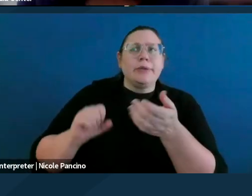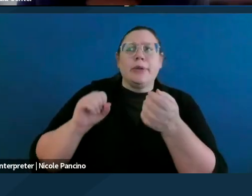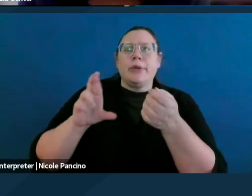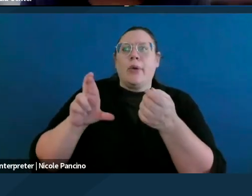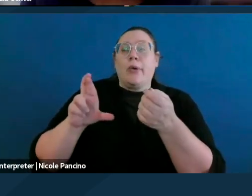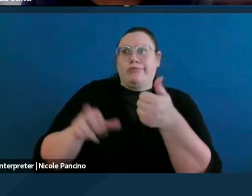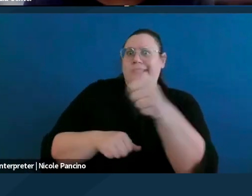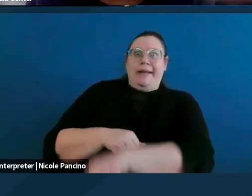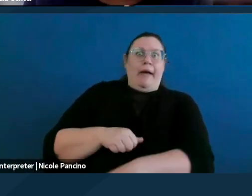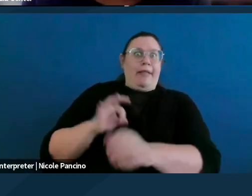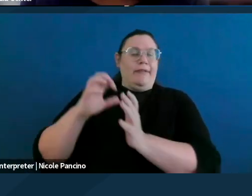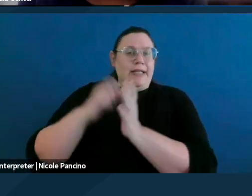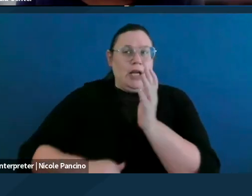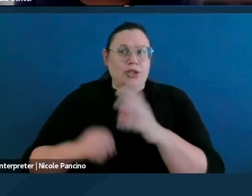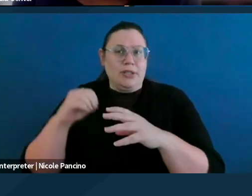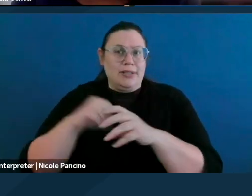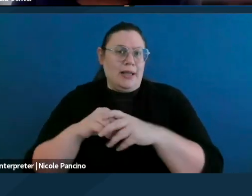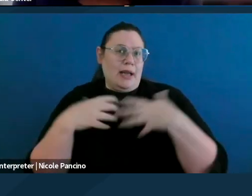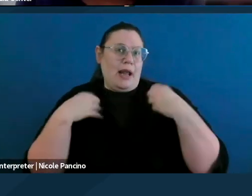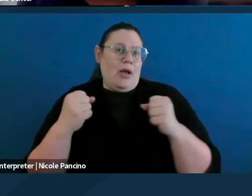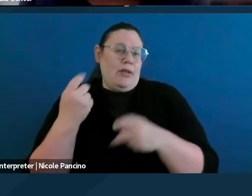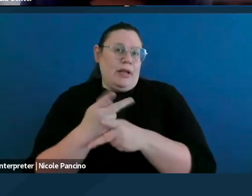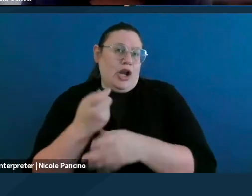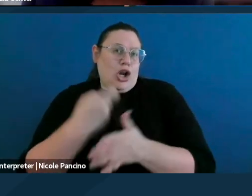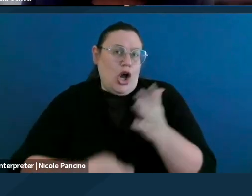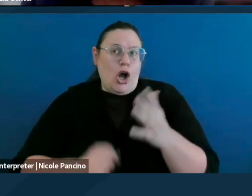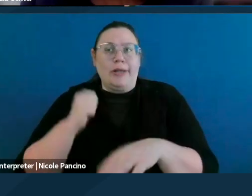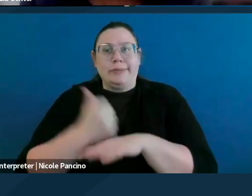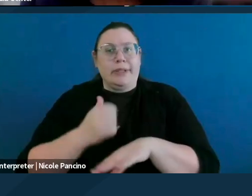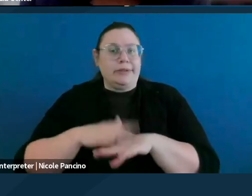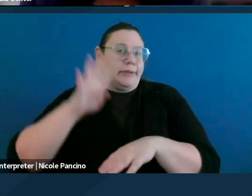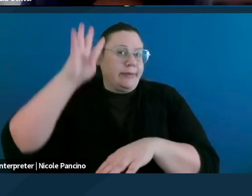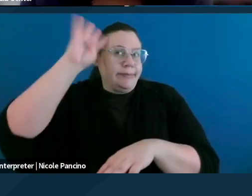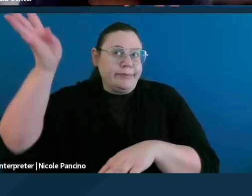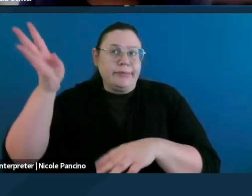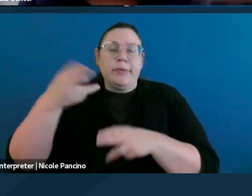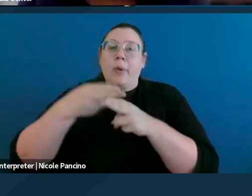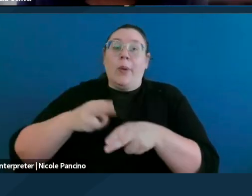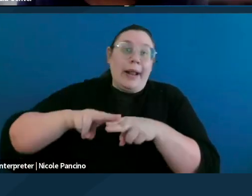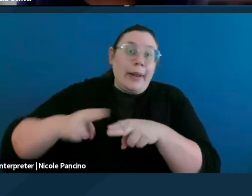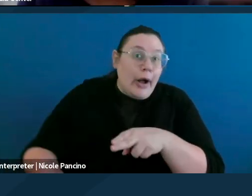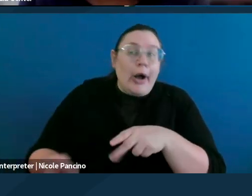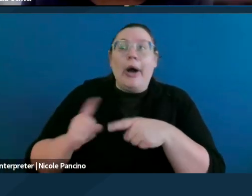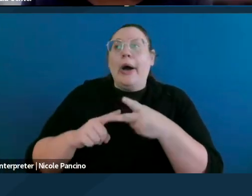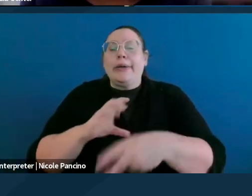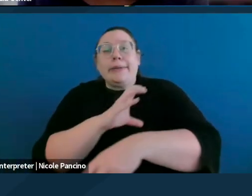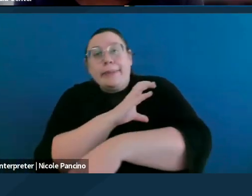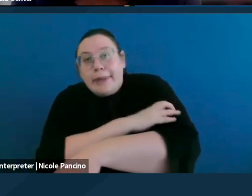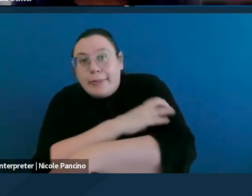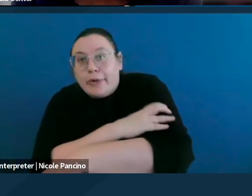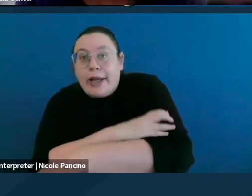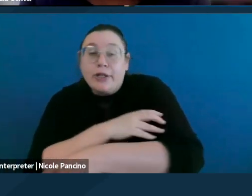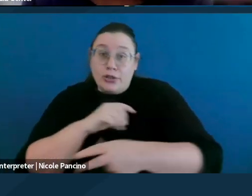denial of deductions in your healthcare costs based on things like, weight loss or blood pressure, or did you